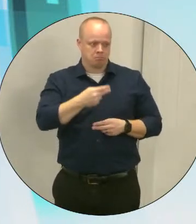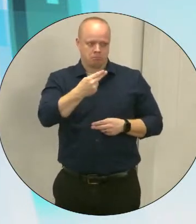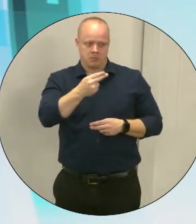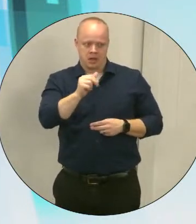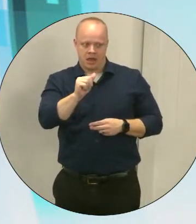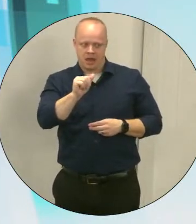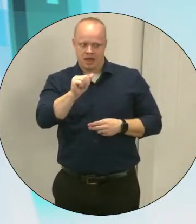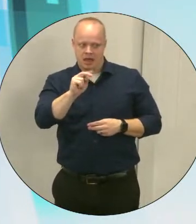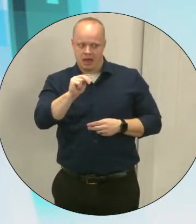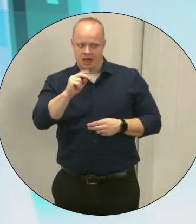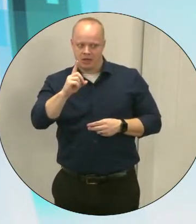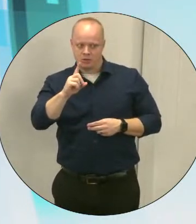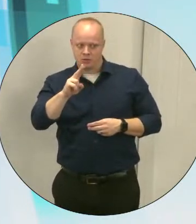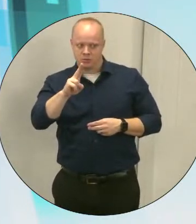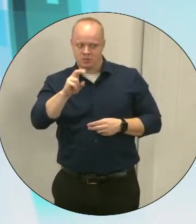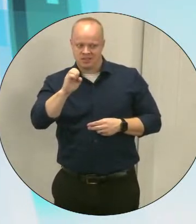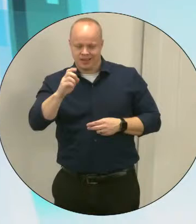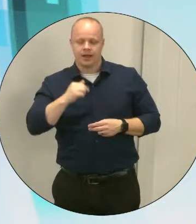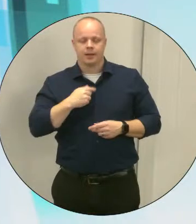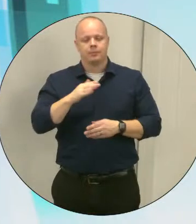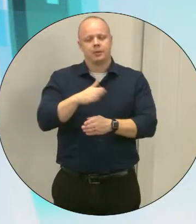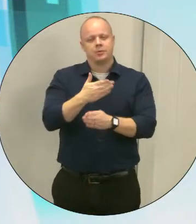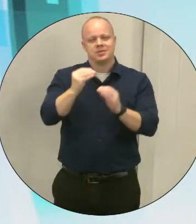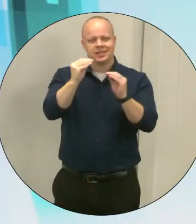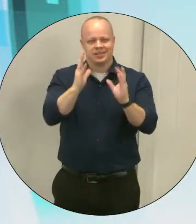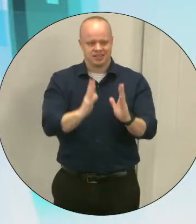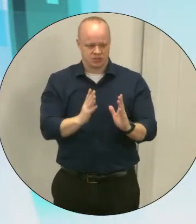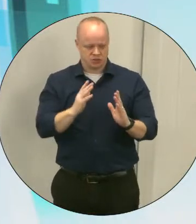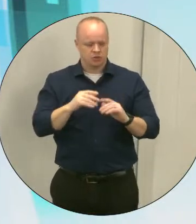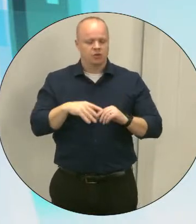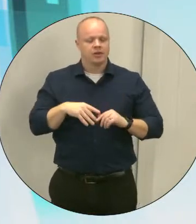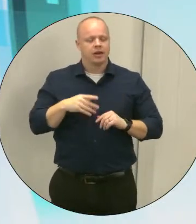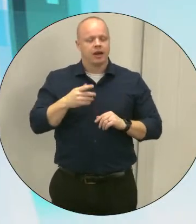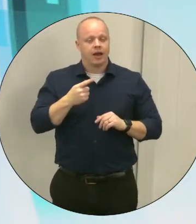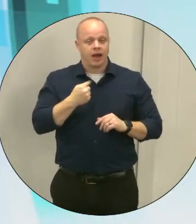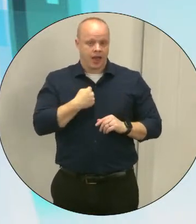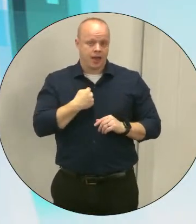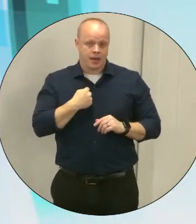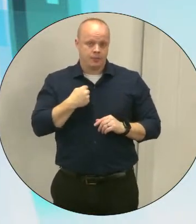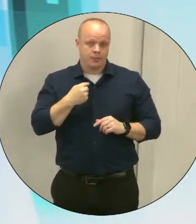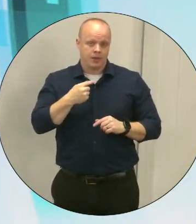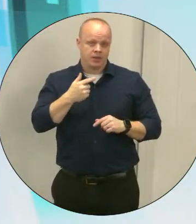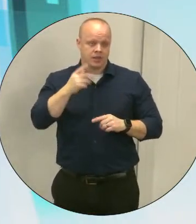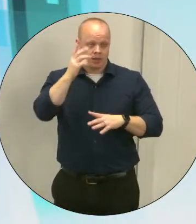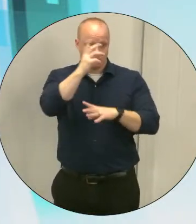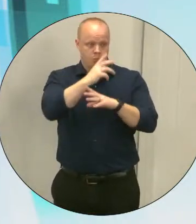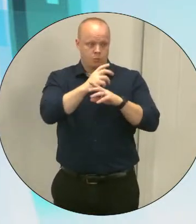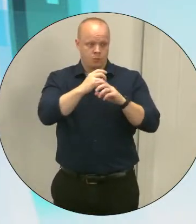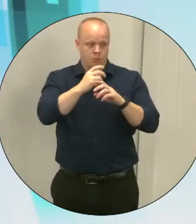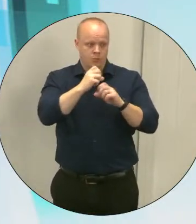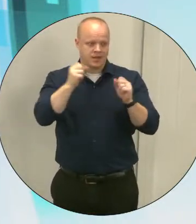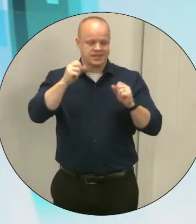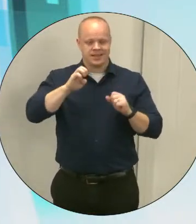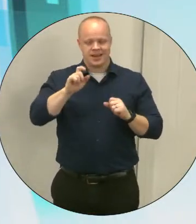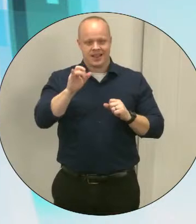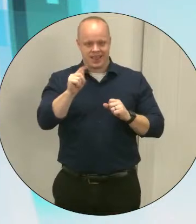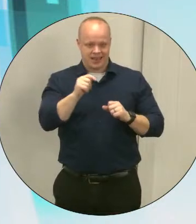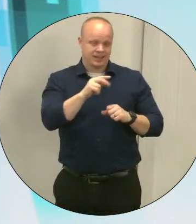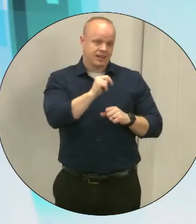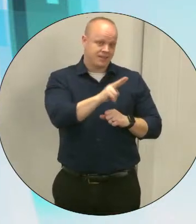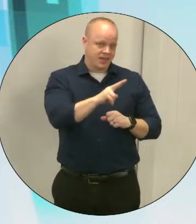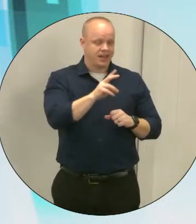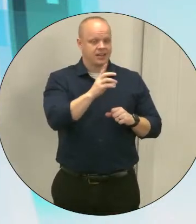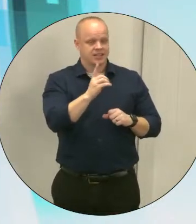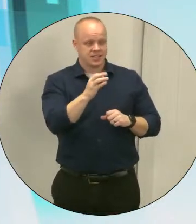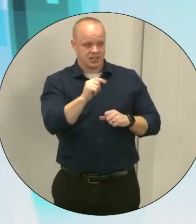I'm a music teacher at Dr. Beverly S. Mathis Elementary School, and I am the president-elect of Nevada's Desert Valley chapter of